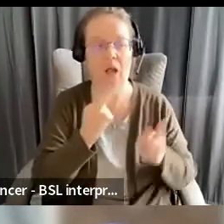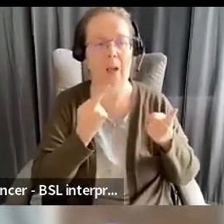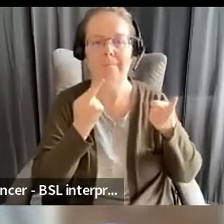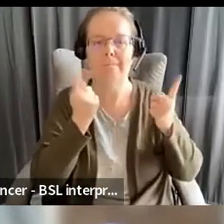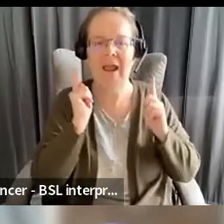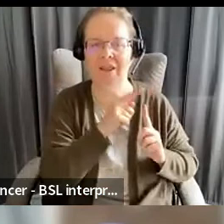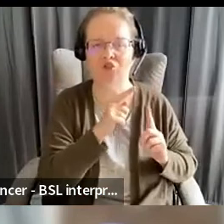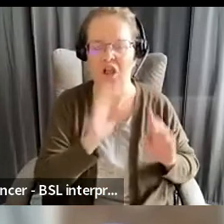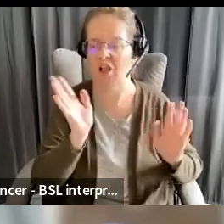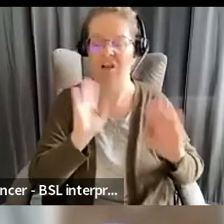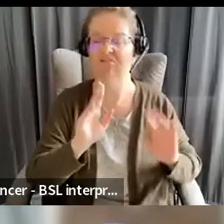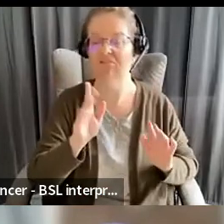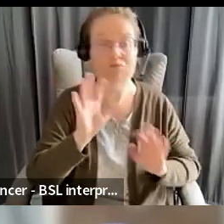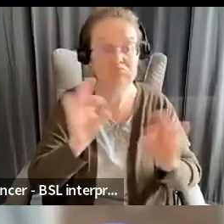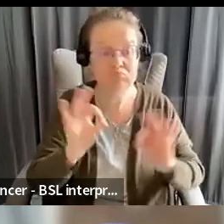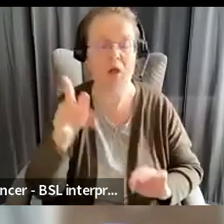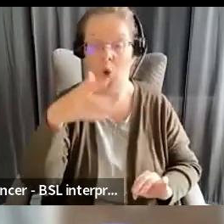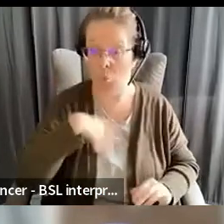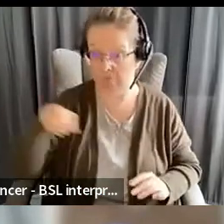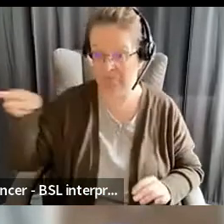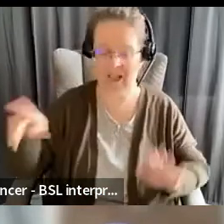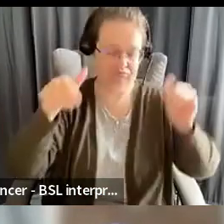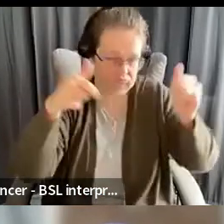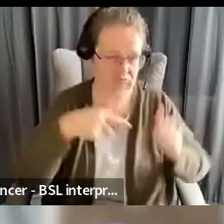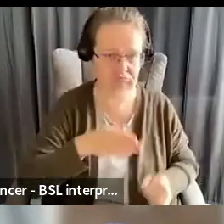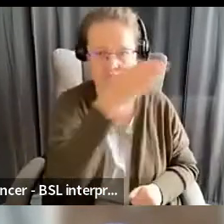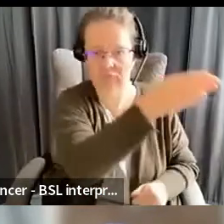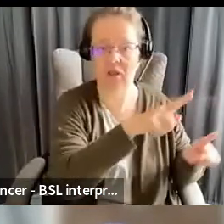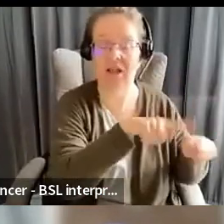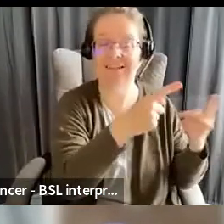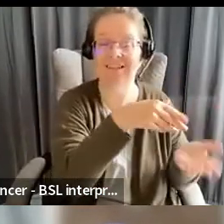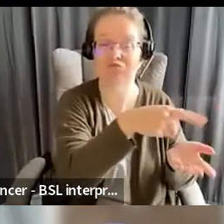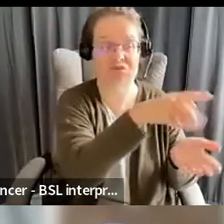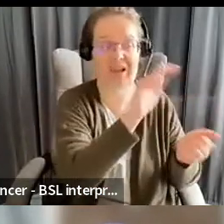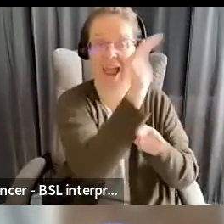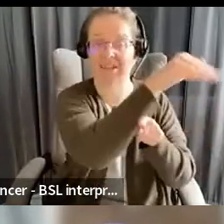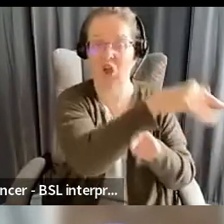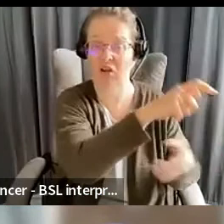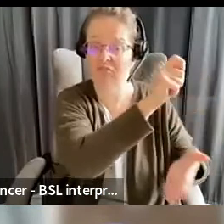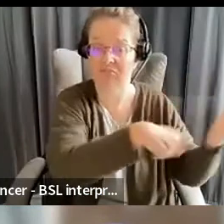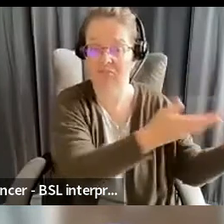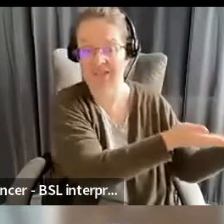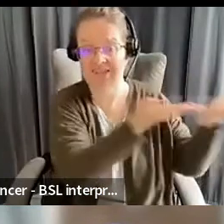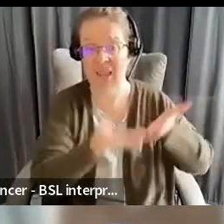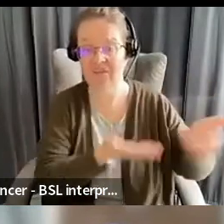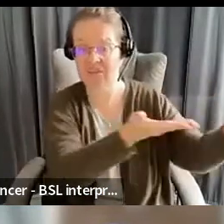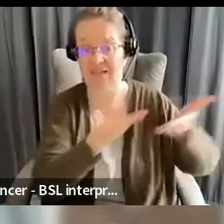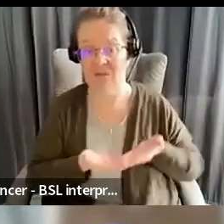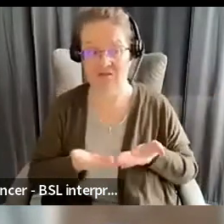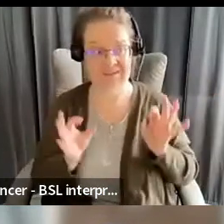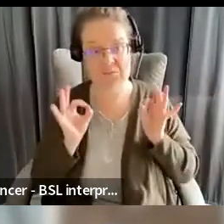and purchased it from another source, like placed the order externally and had that delivered. So